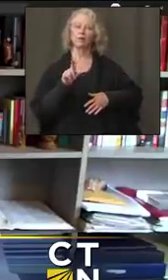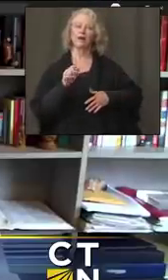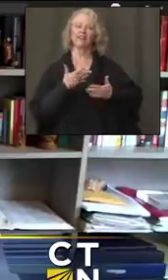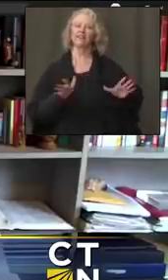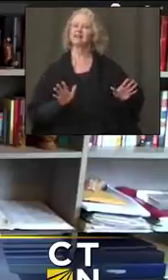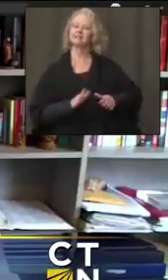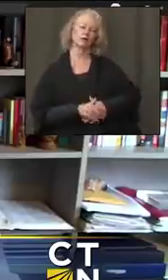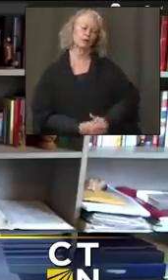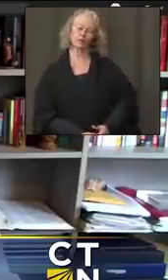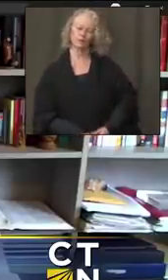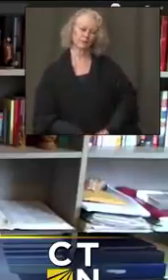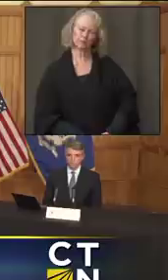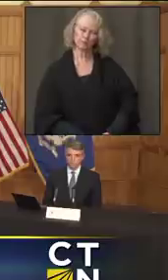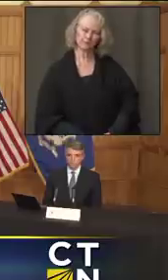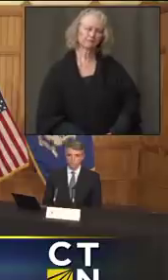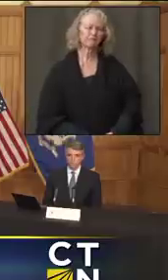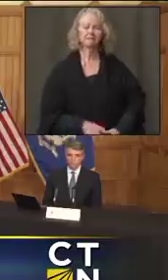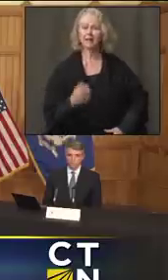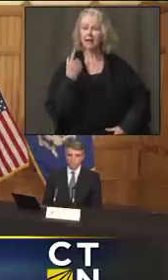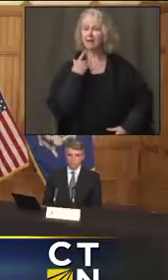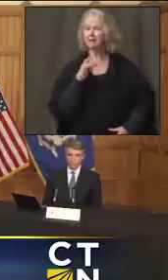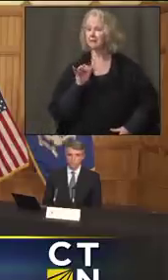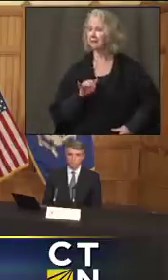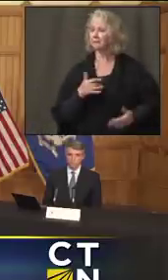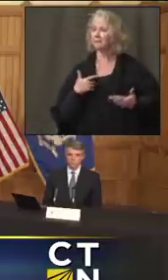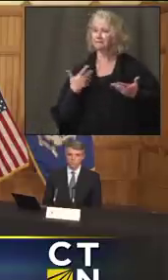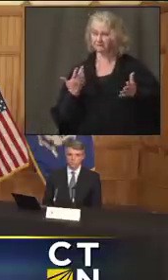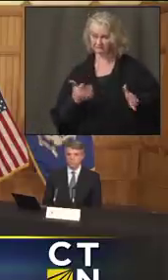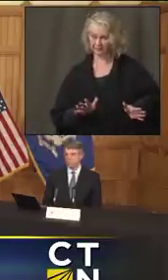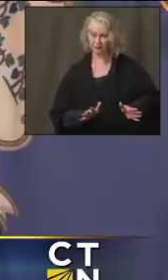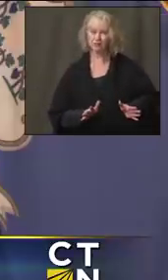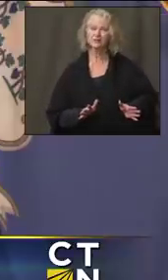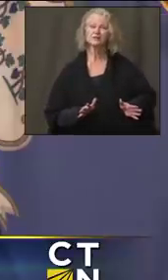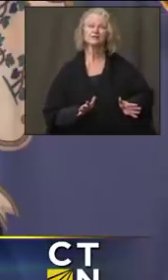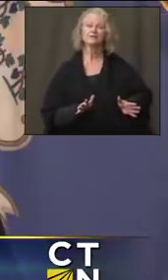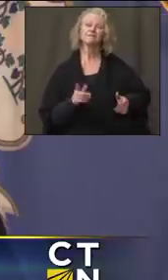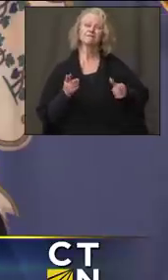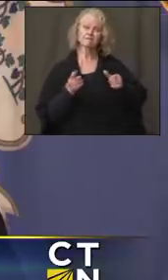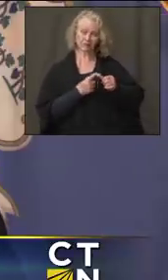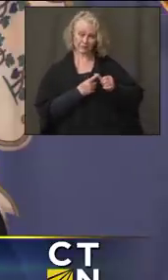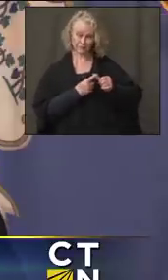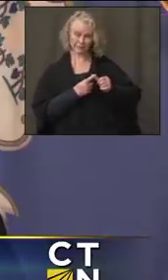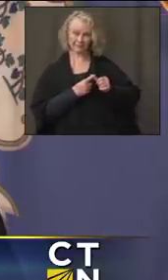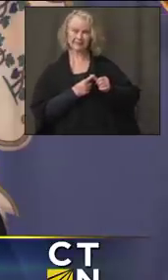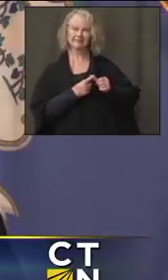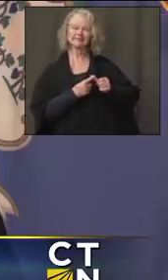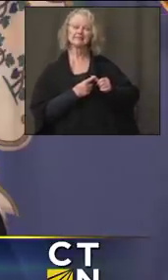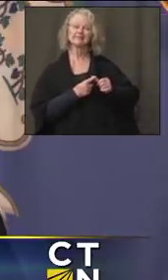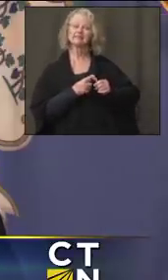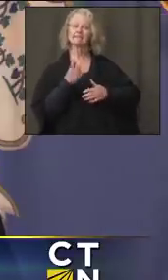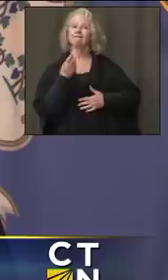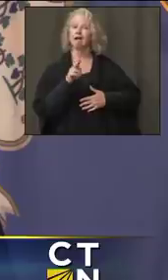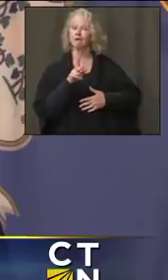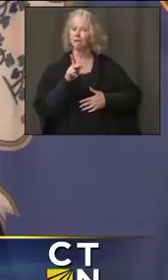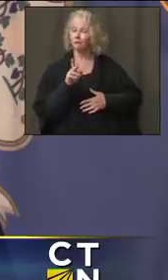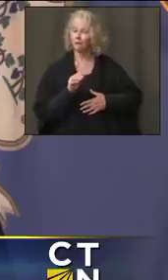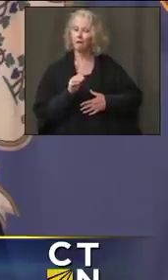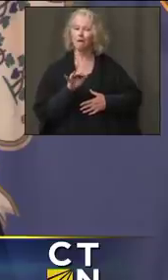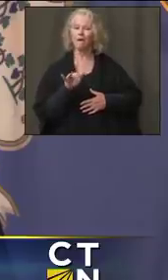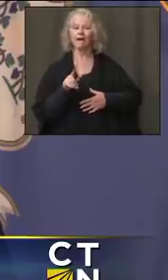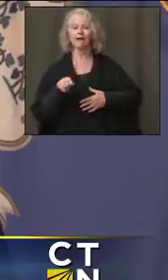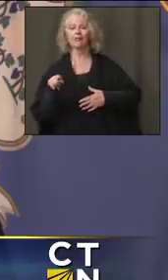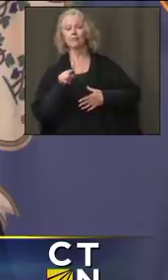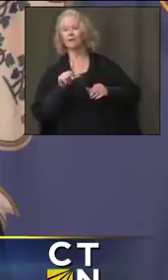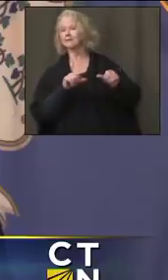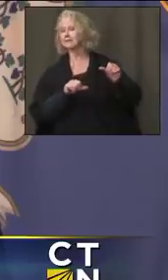Thank you. I think that may be it. And I think, first of all, to Dr. Koh and the team of scientists